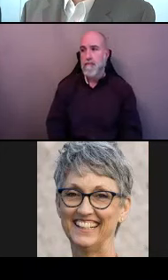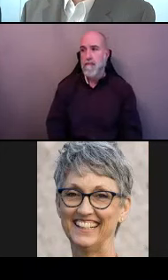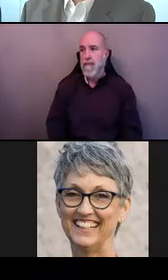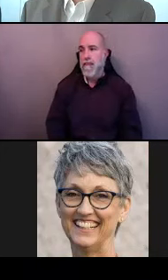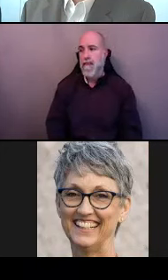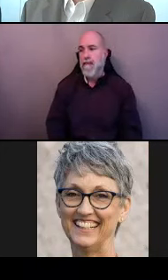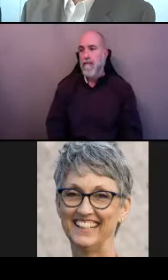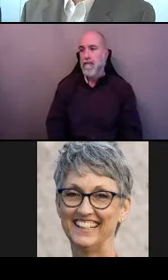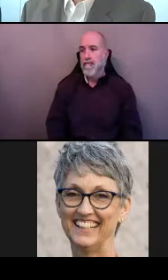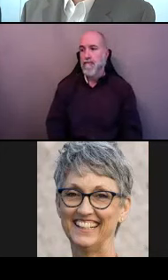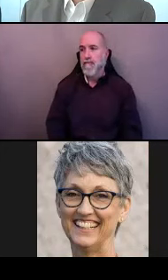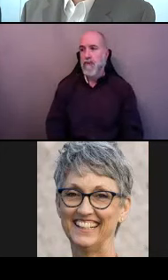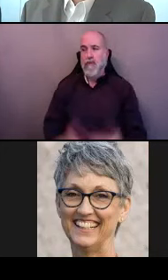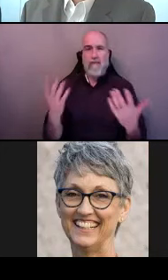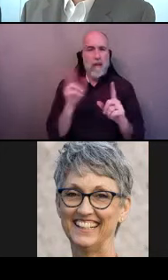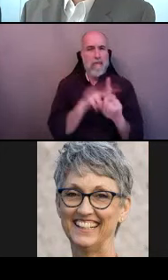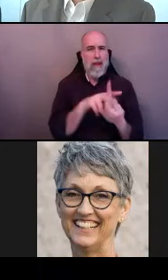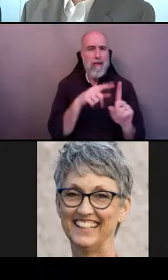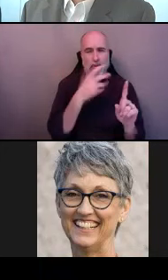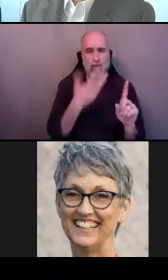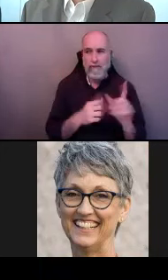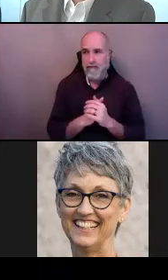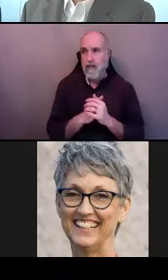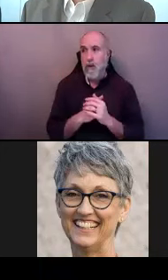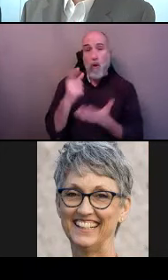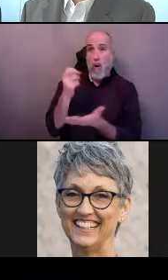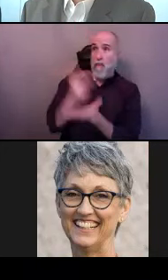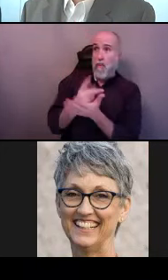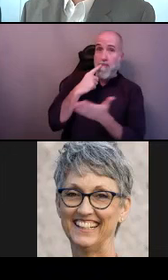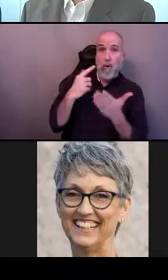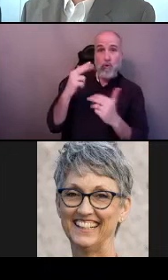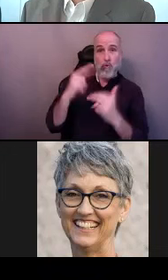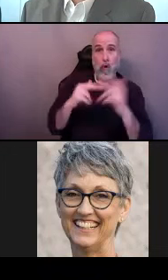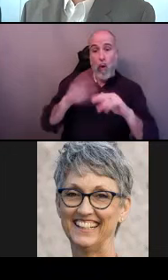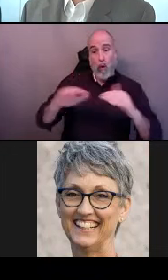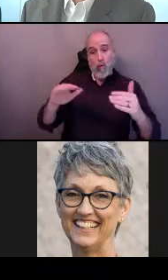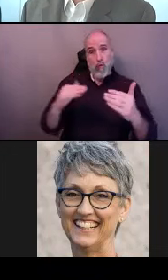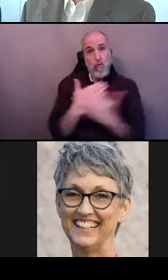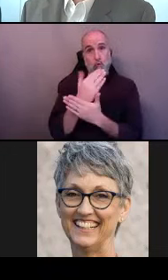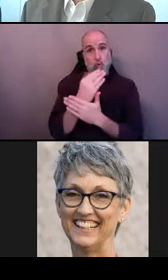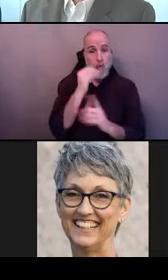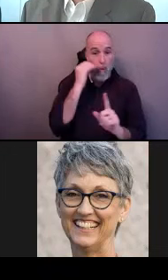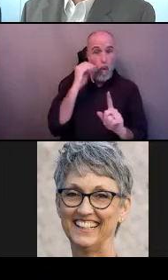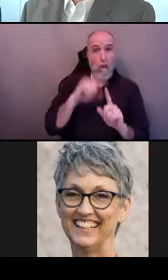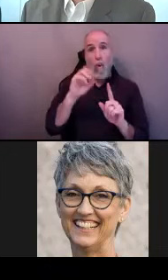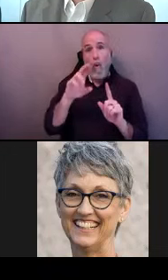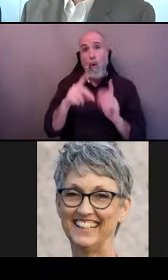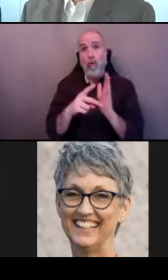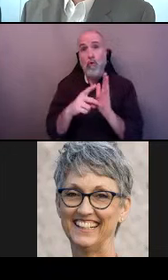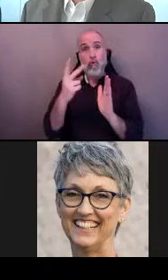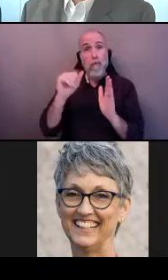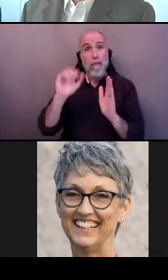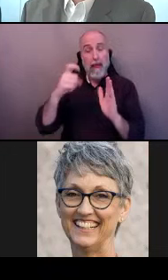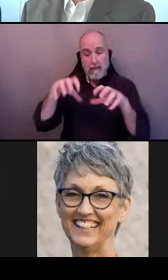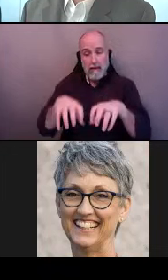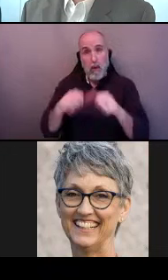So applicability. So a permit for construction of a new single-family or duplex dwelling with habitable space on the